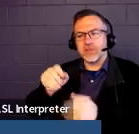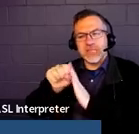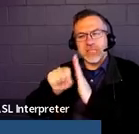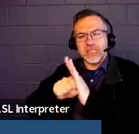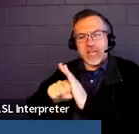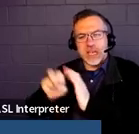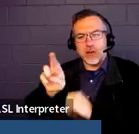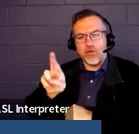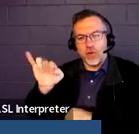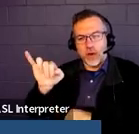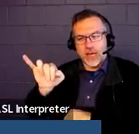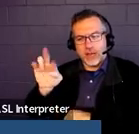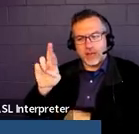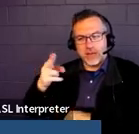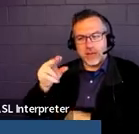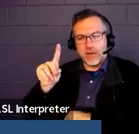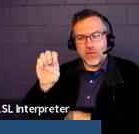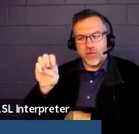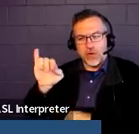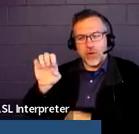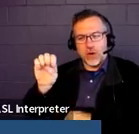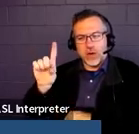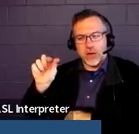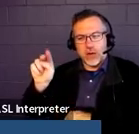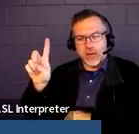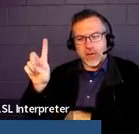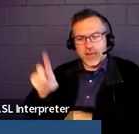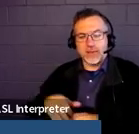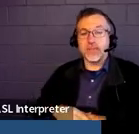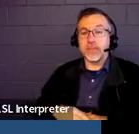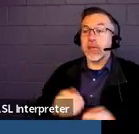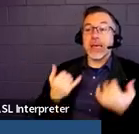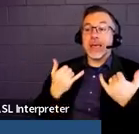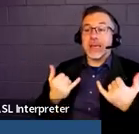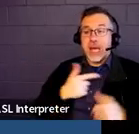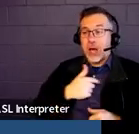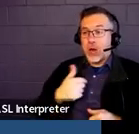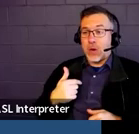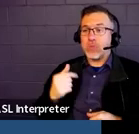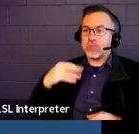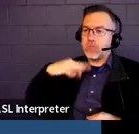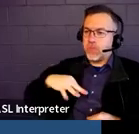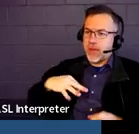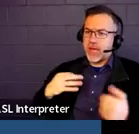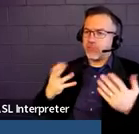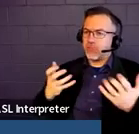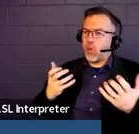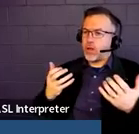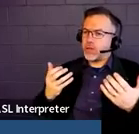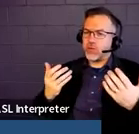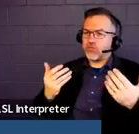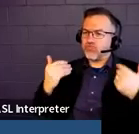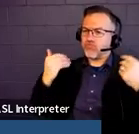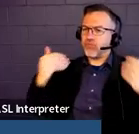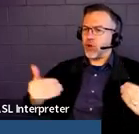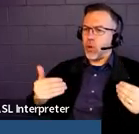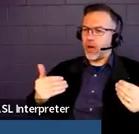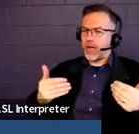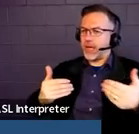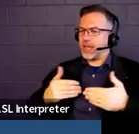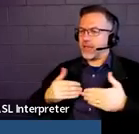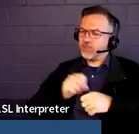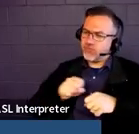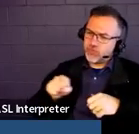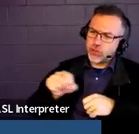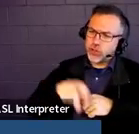And now we are following. Instead of waiting for the courts to tell us, Maine wants to be on the front line of this. So